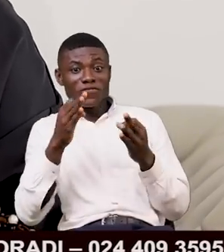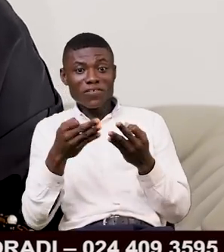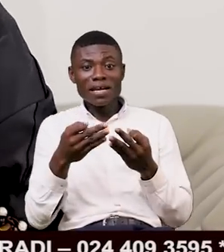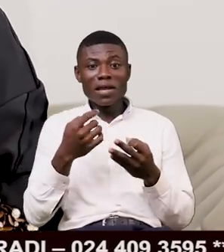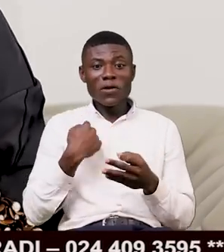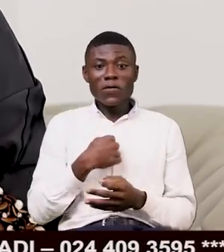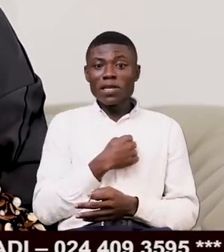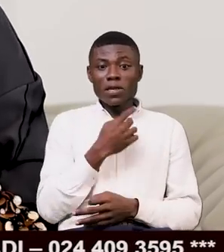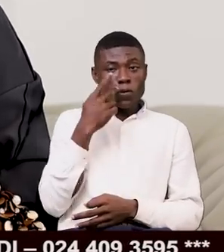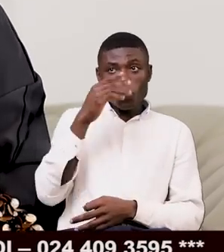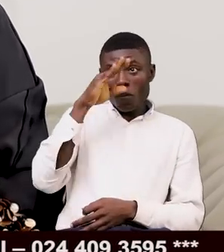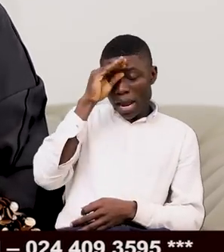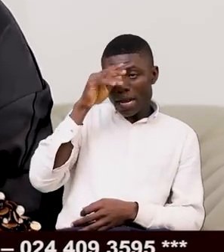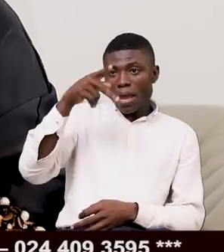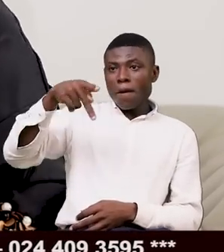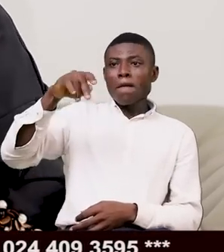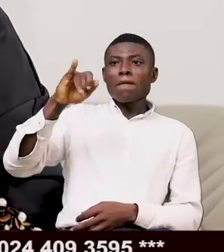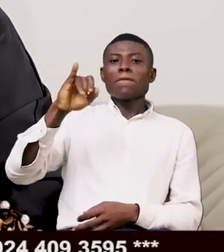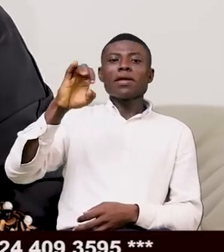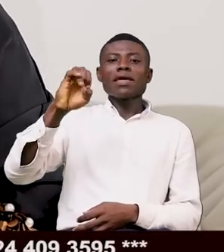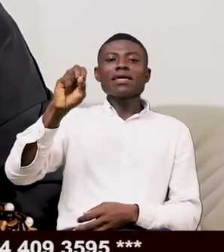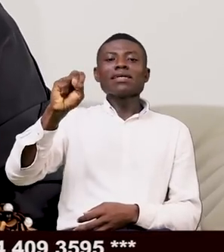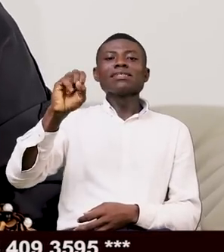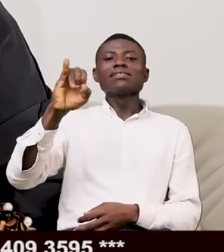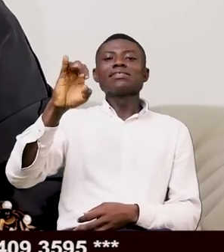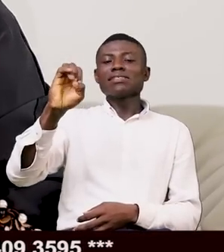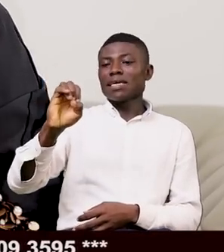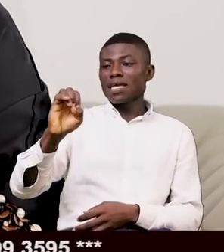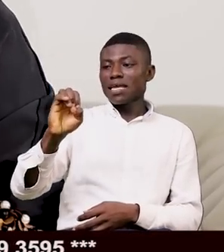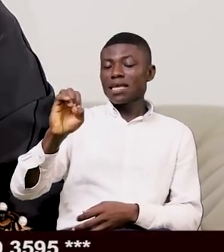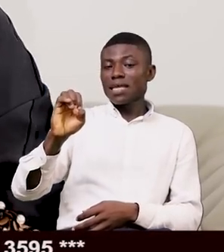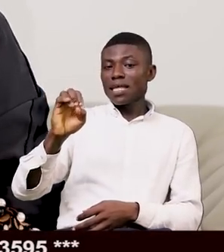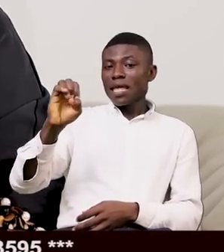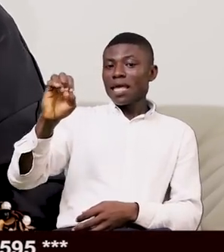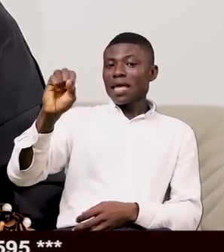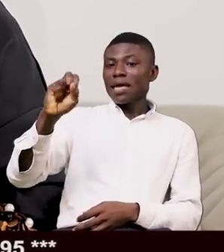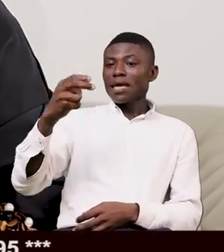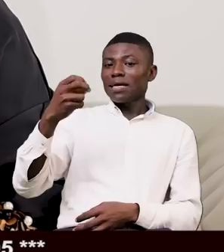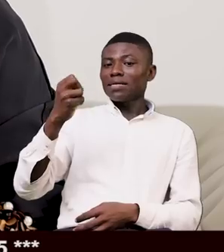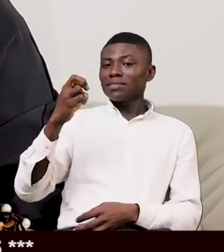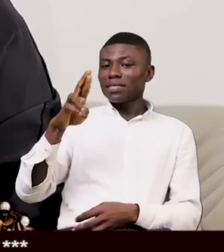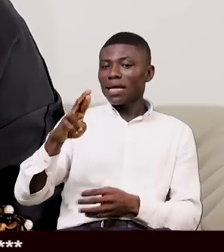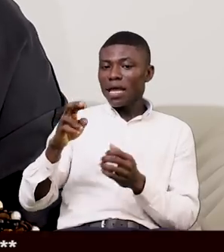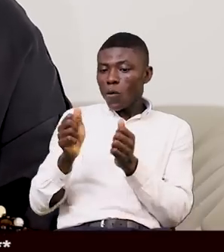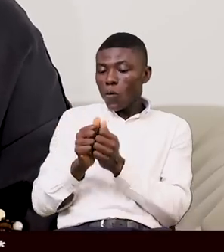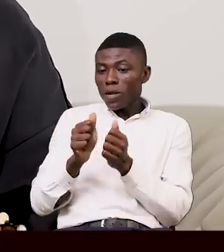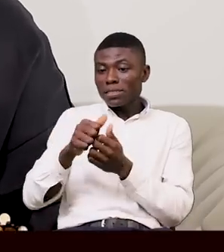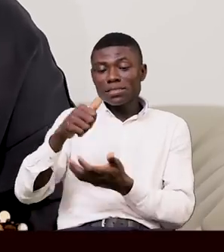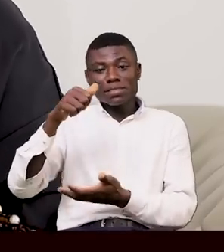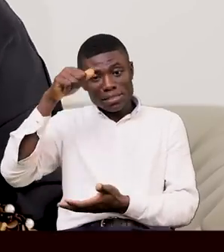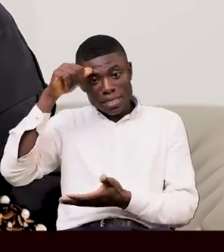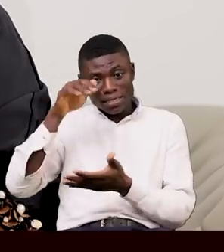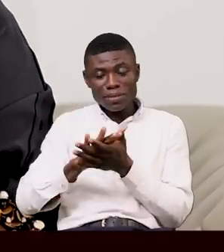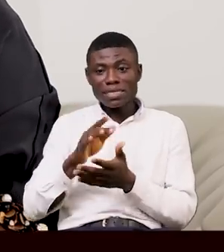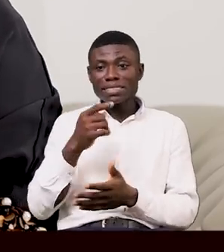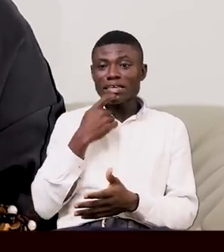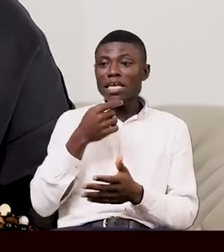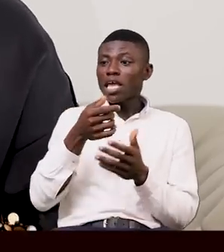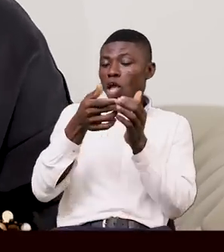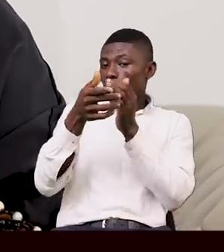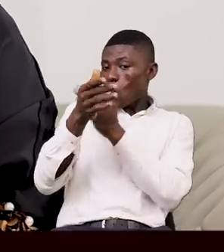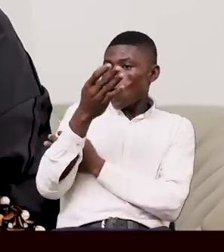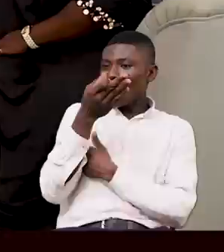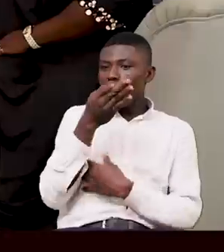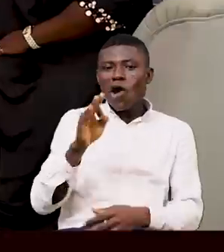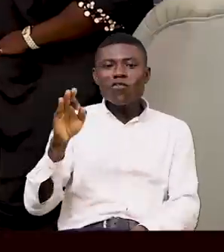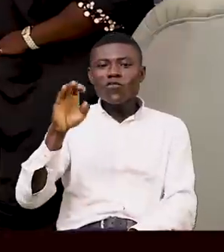ye PSC Esther. Eni ni sweetheart papebi. That loving husband. Wode ya friend God of Enoch. That's it. That's